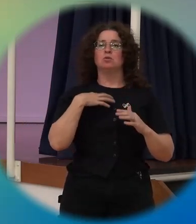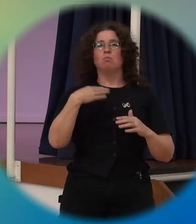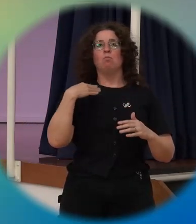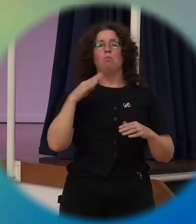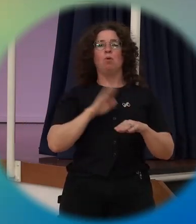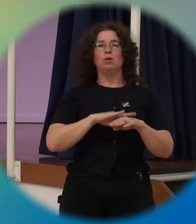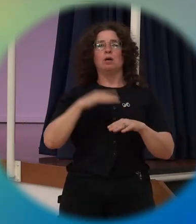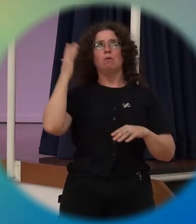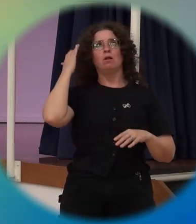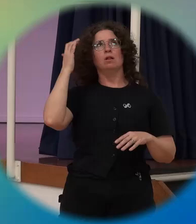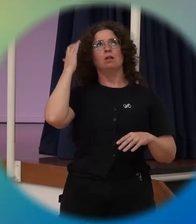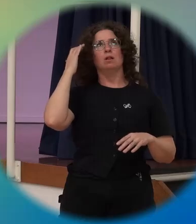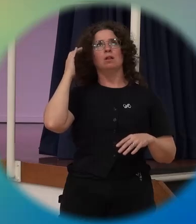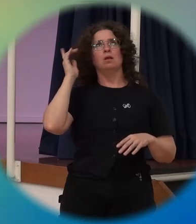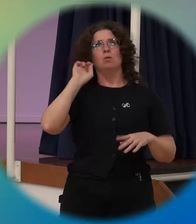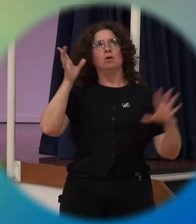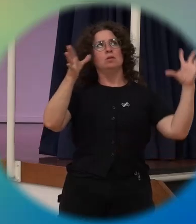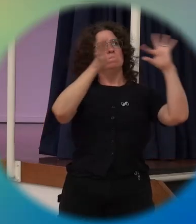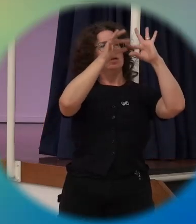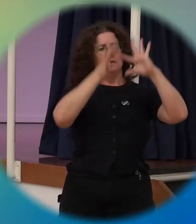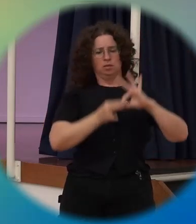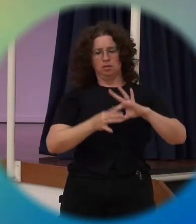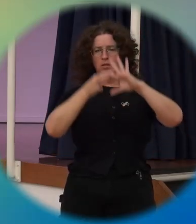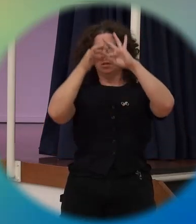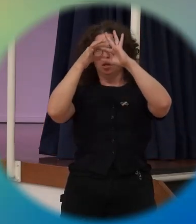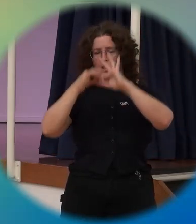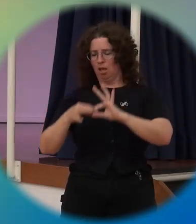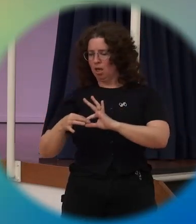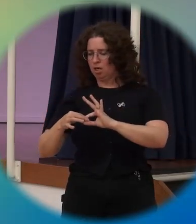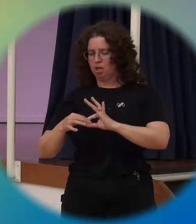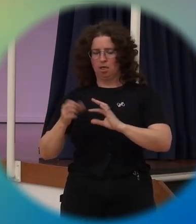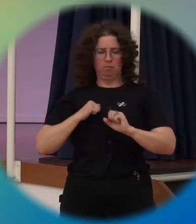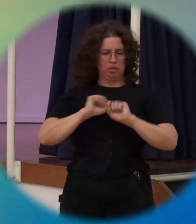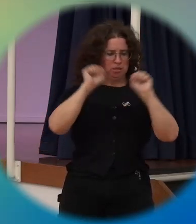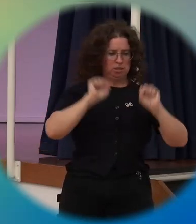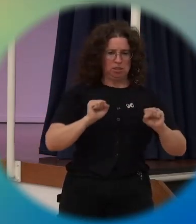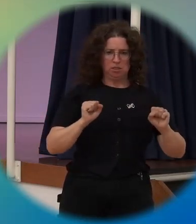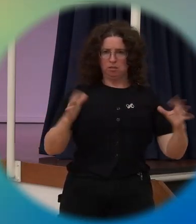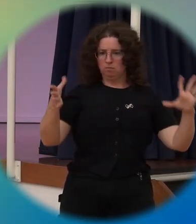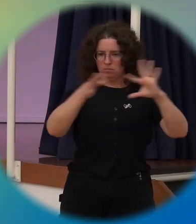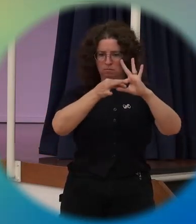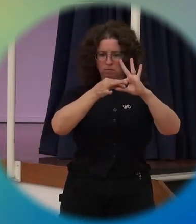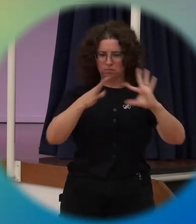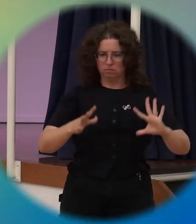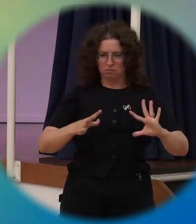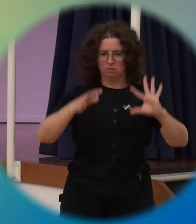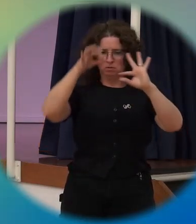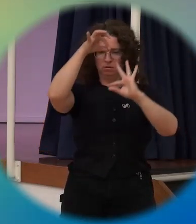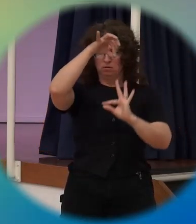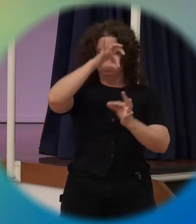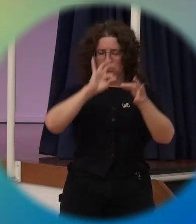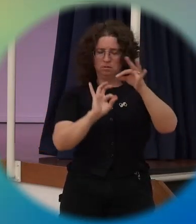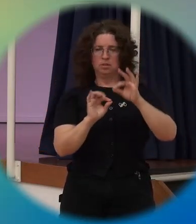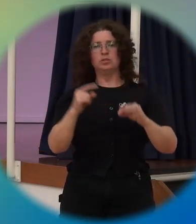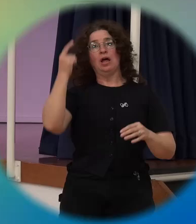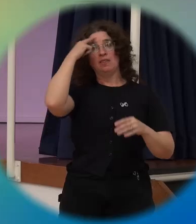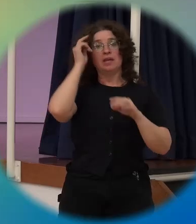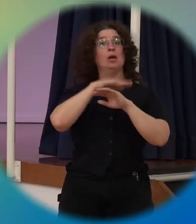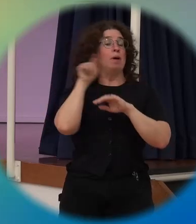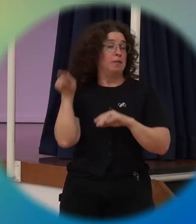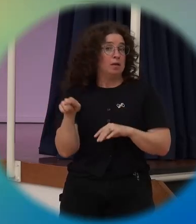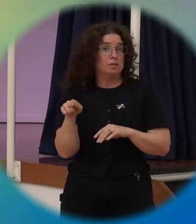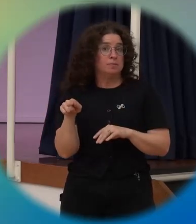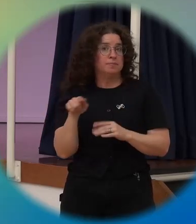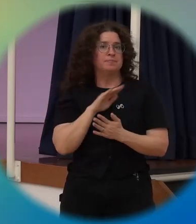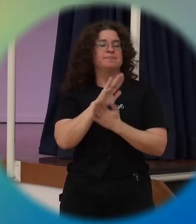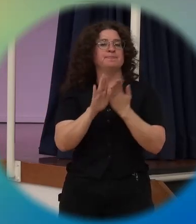about what is the relationship between your scripts and your systems, how they're coupled together, and thinking about this process will allow